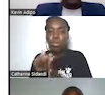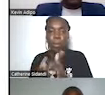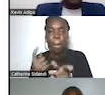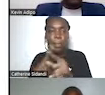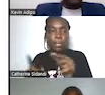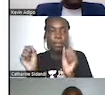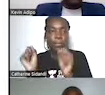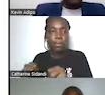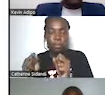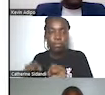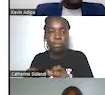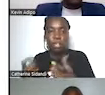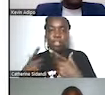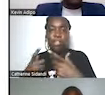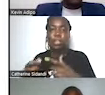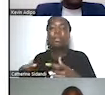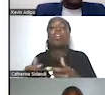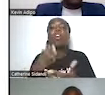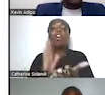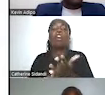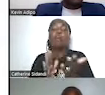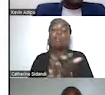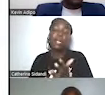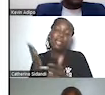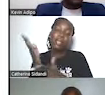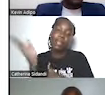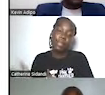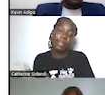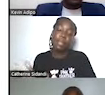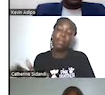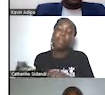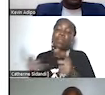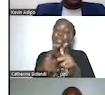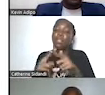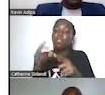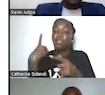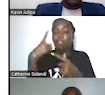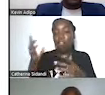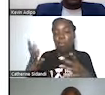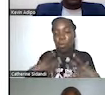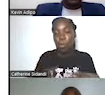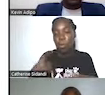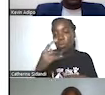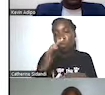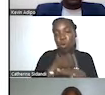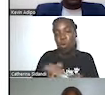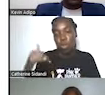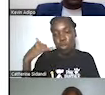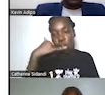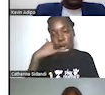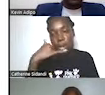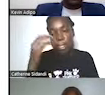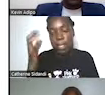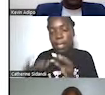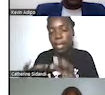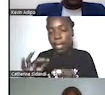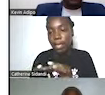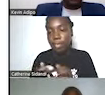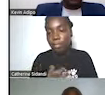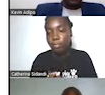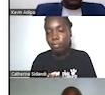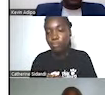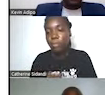leave us a comment while on it. And for the people who are on the call, if you can just kindly